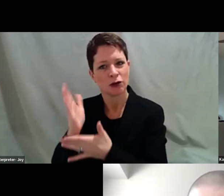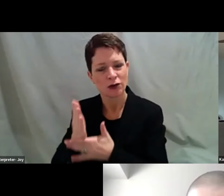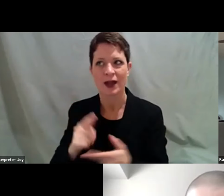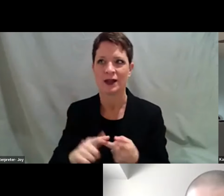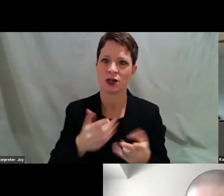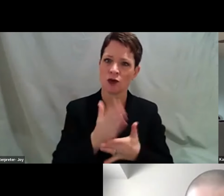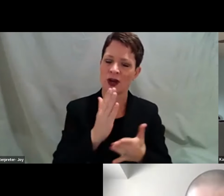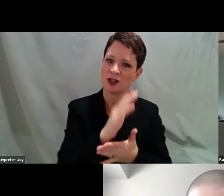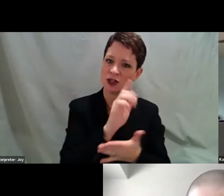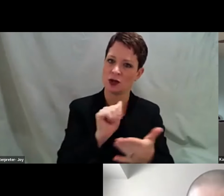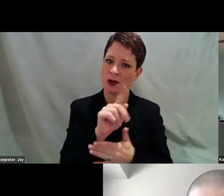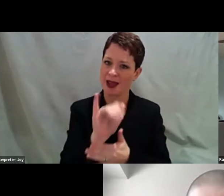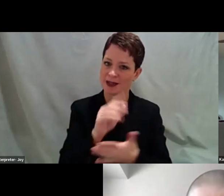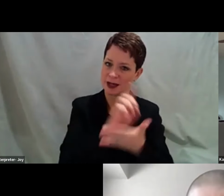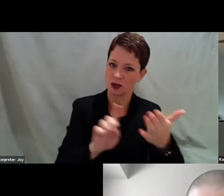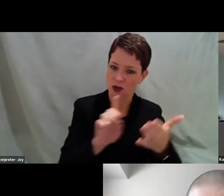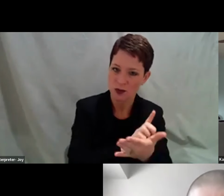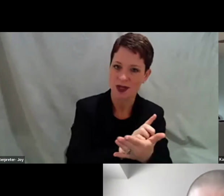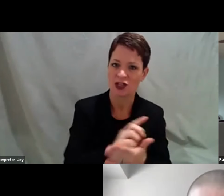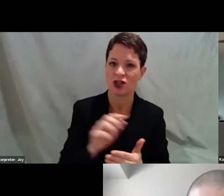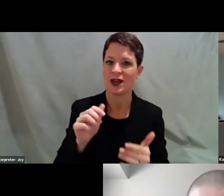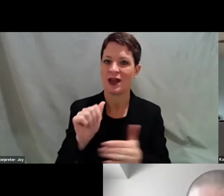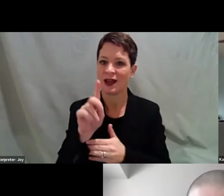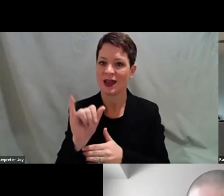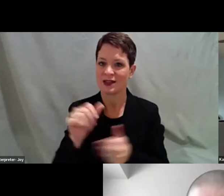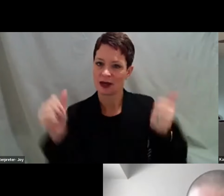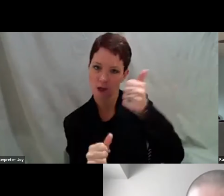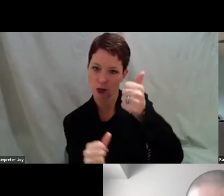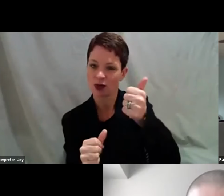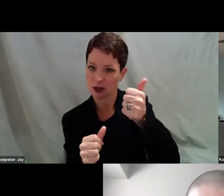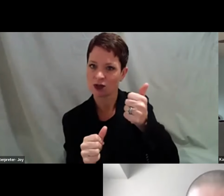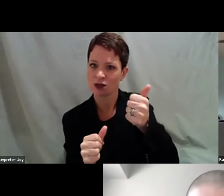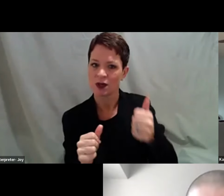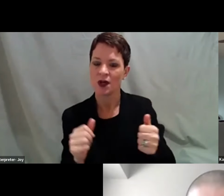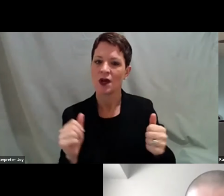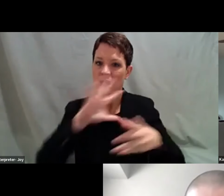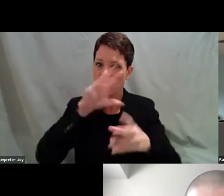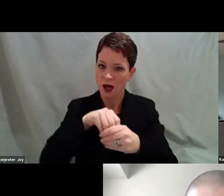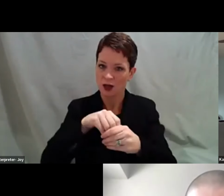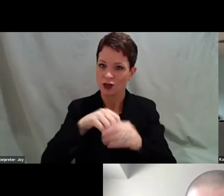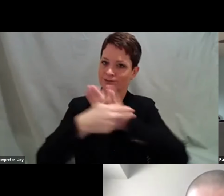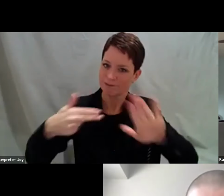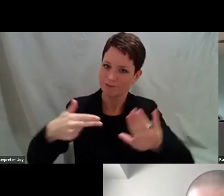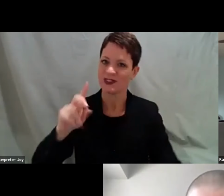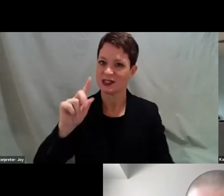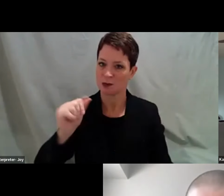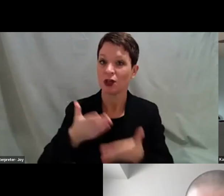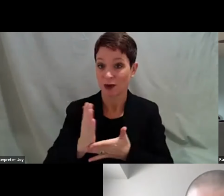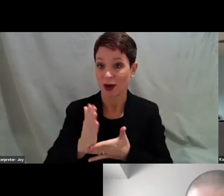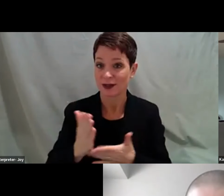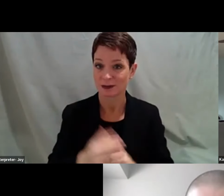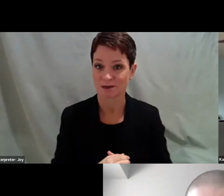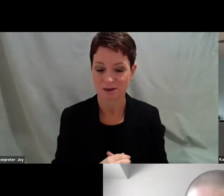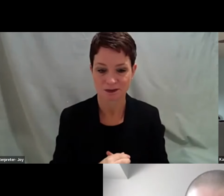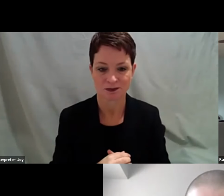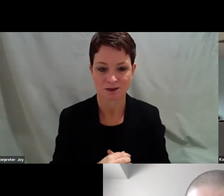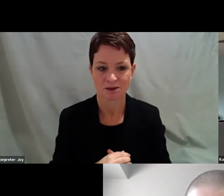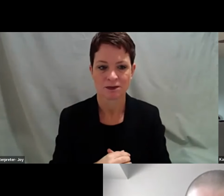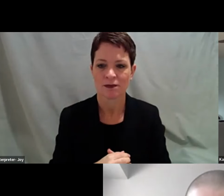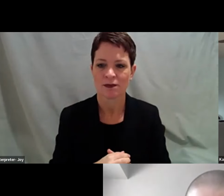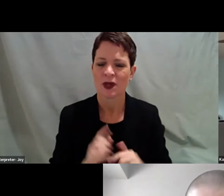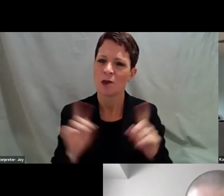to anti-discrimination and anti-subordination collectively under the label of disability rights. But